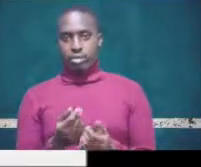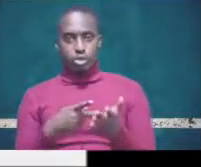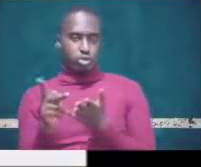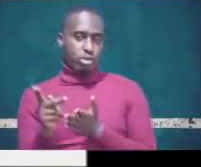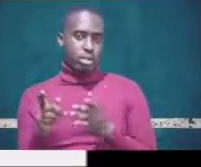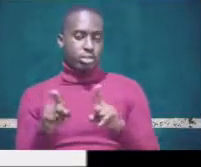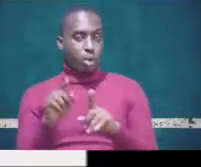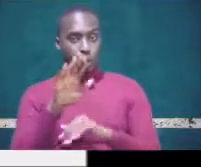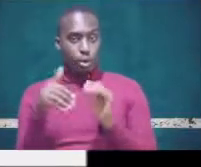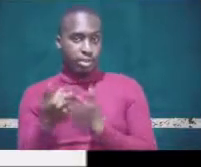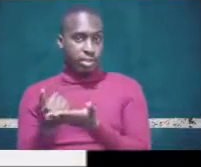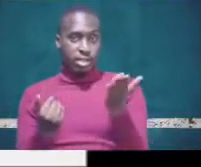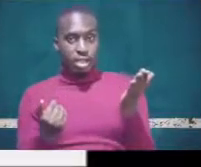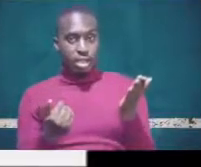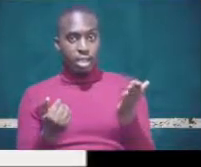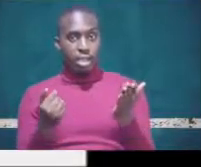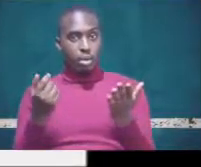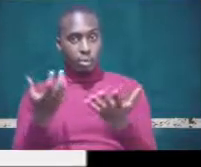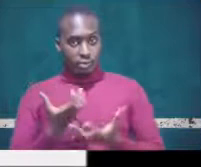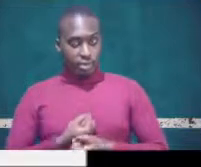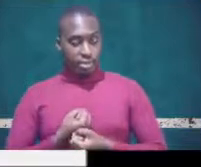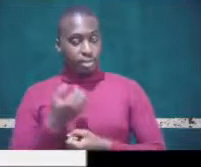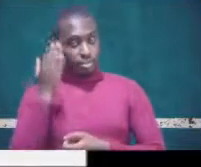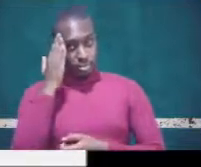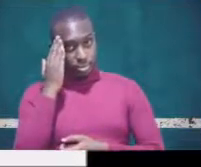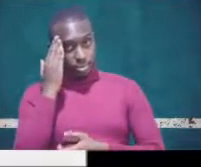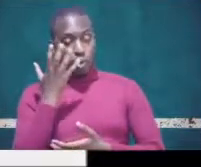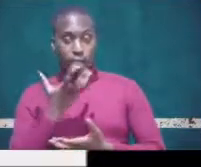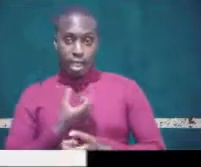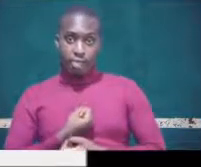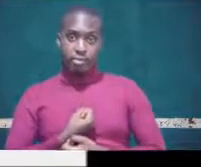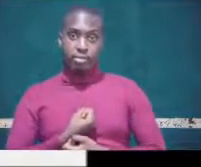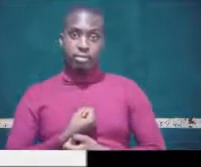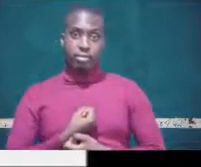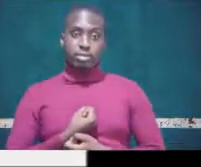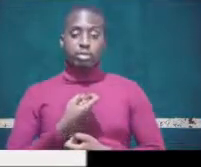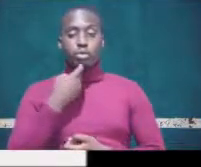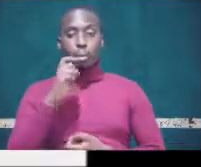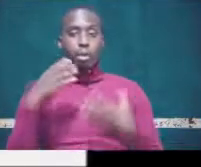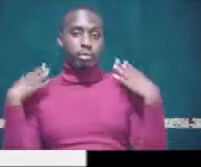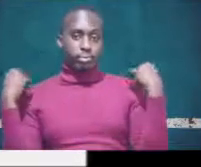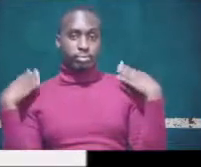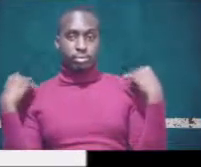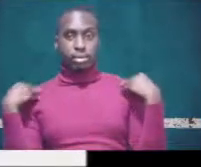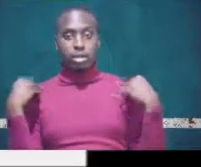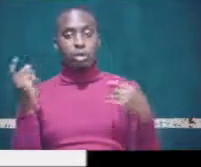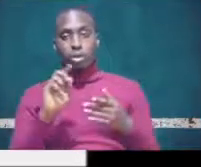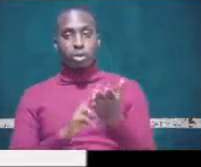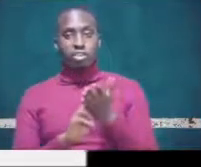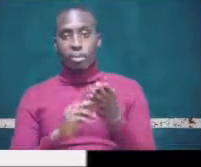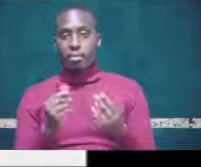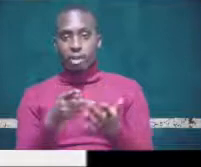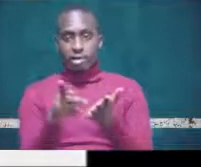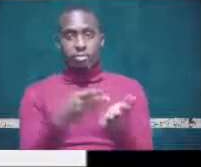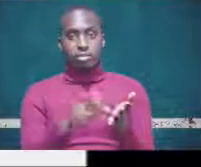you always hear, or you have always heard that you have to cut out, or we have to practice cashless transactions, which